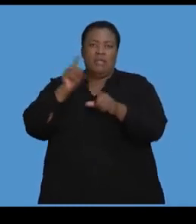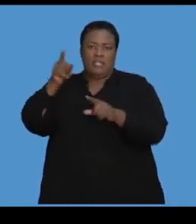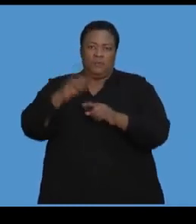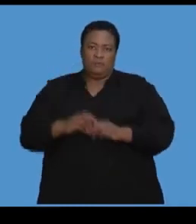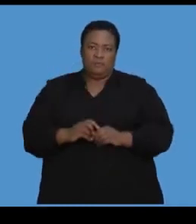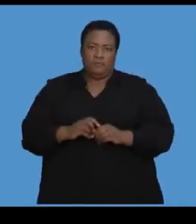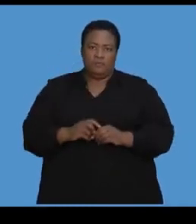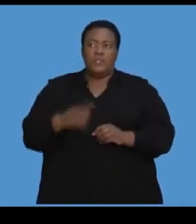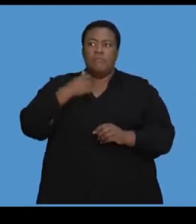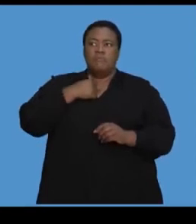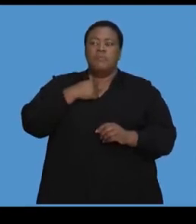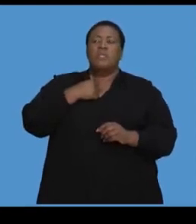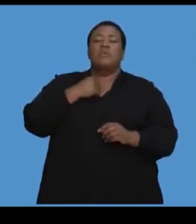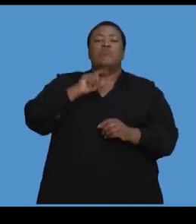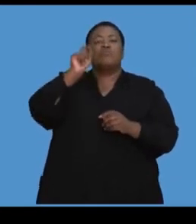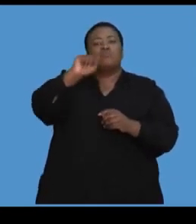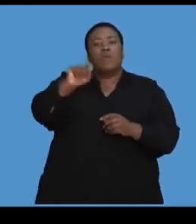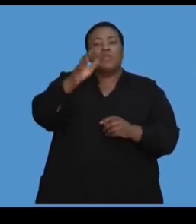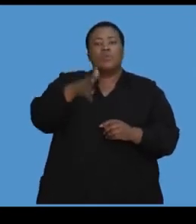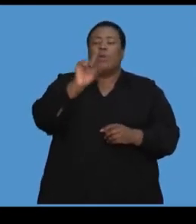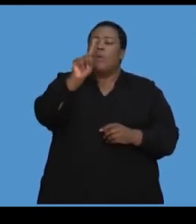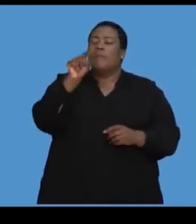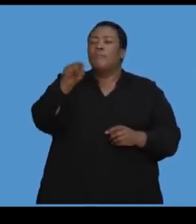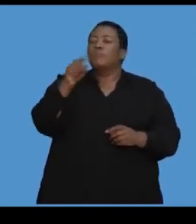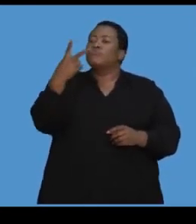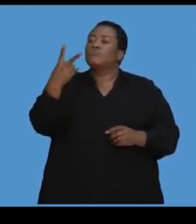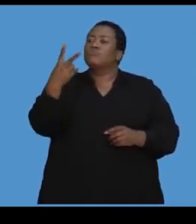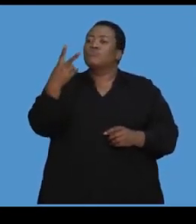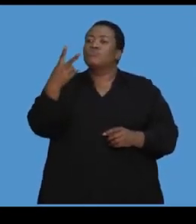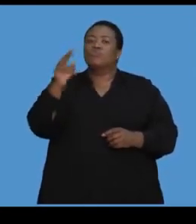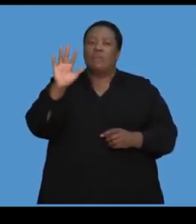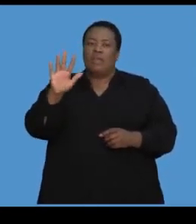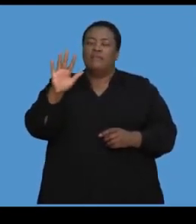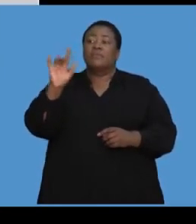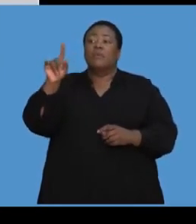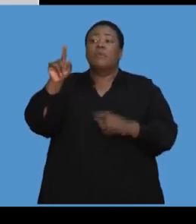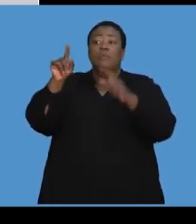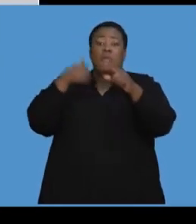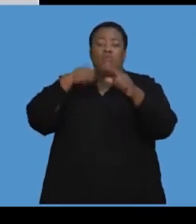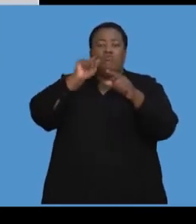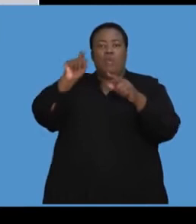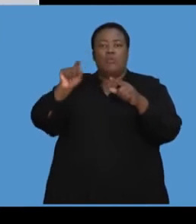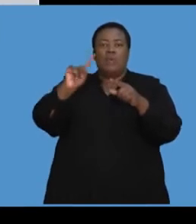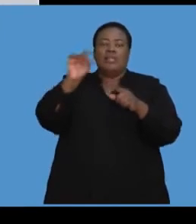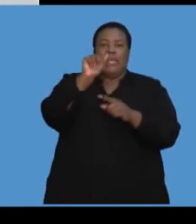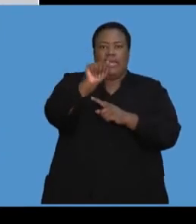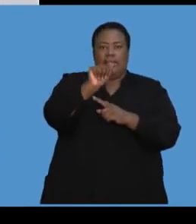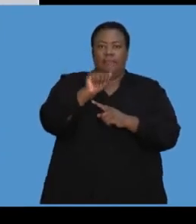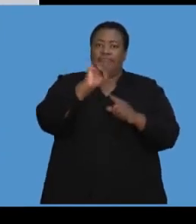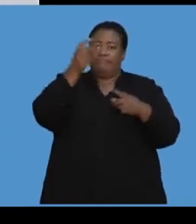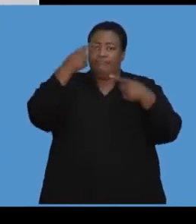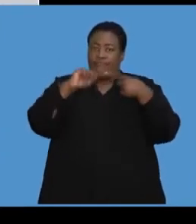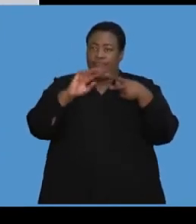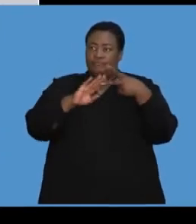1.25. Then I'll write my 1.25 A there. Right, let's go back and look at the second question. It